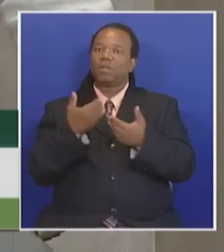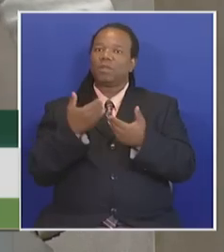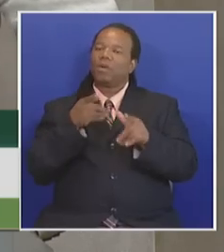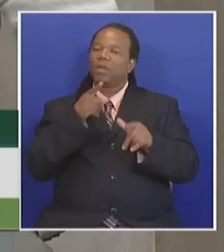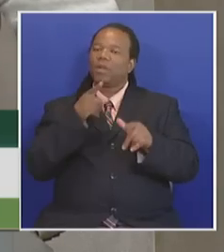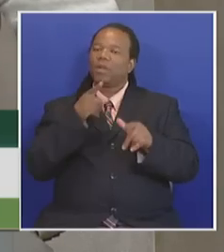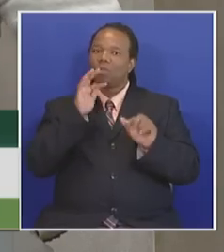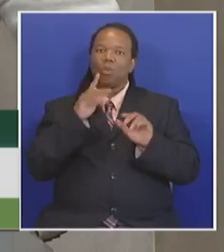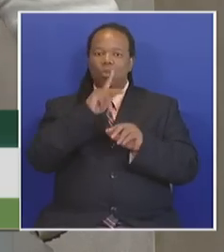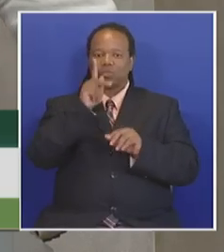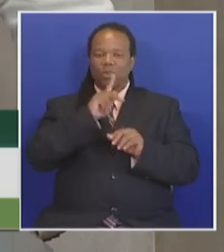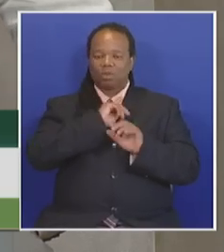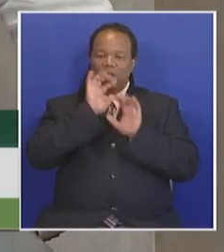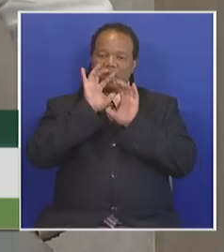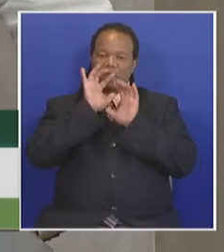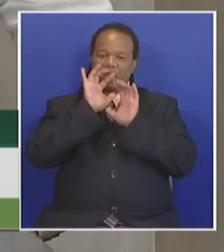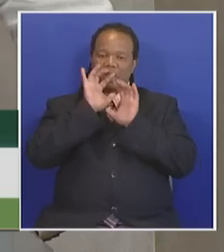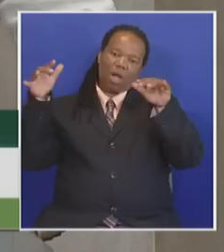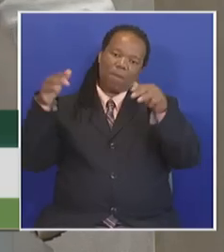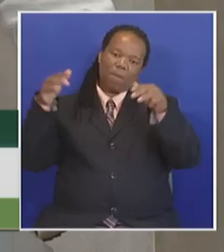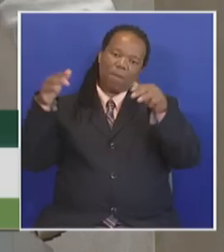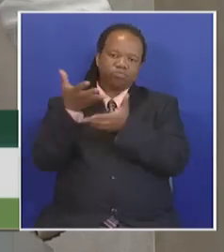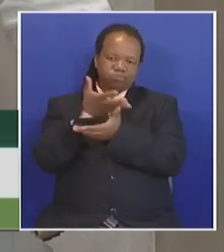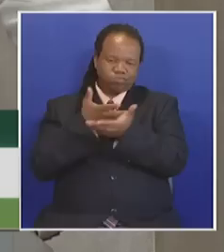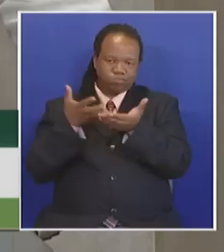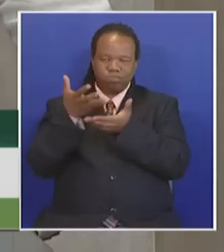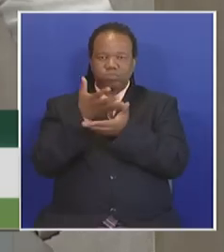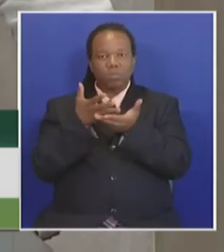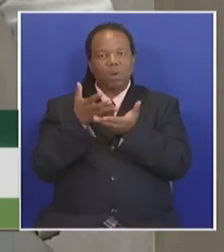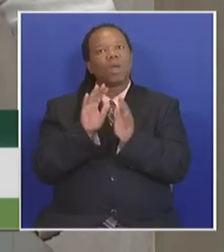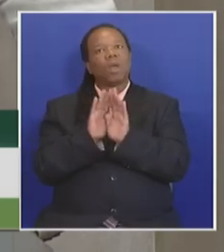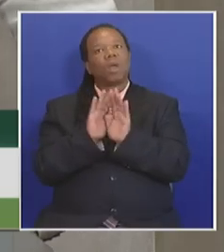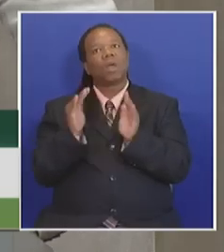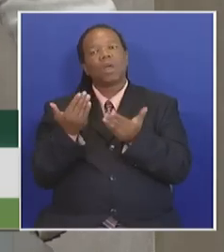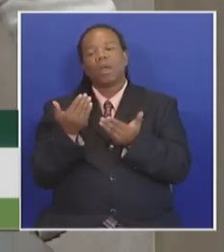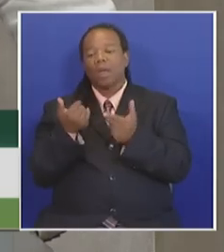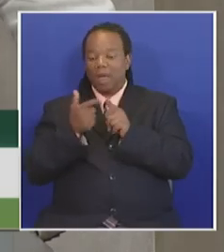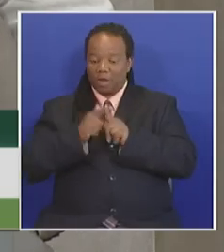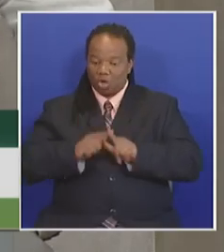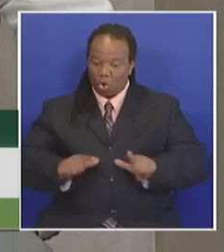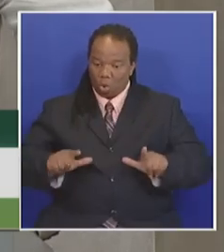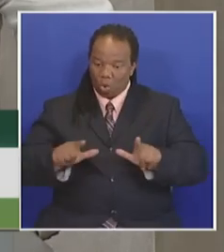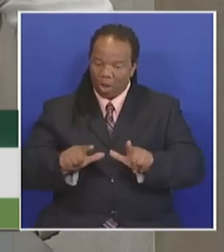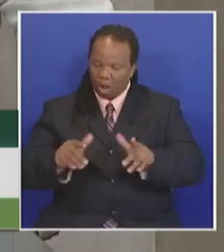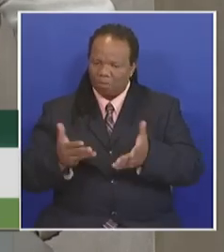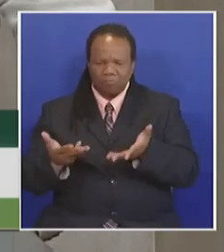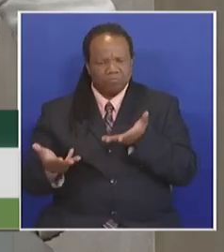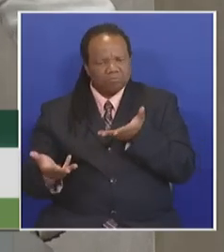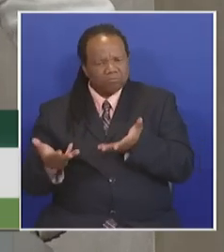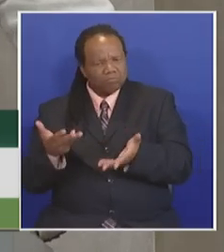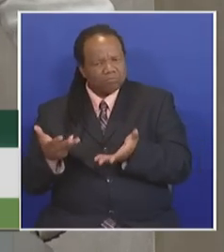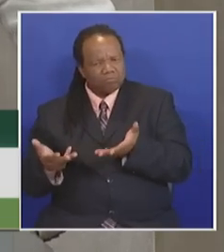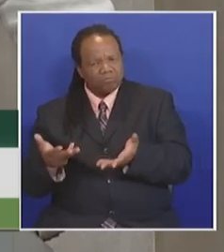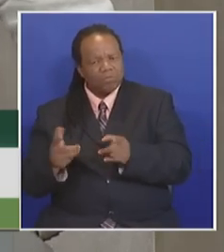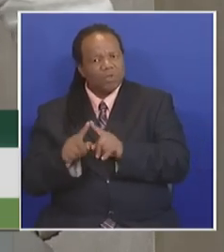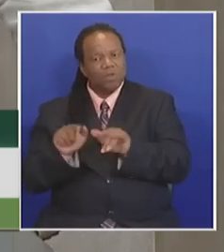The recommendations of the KwaZulu-Natal Indaba brought together at local level engagement of how what was known as